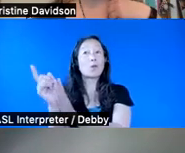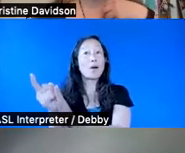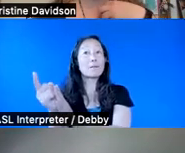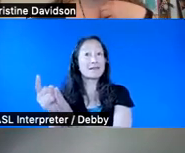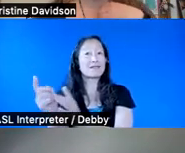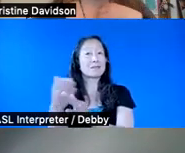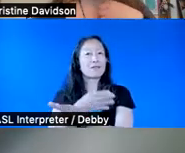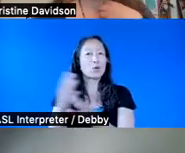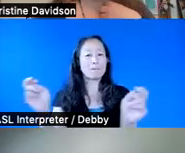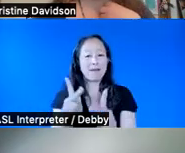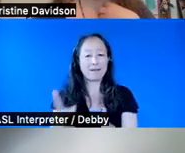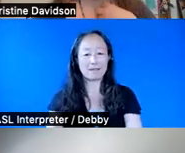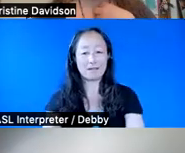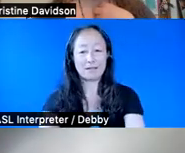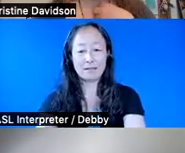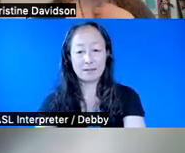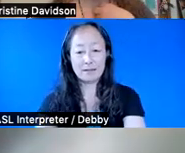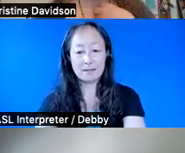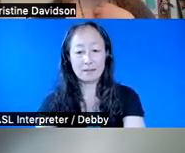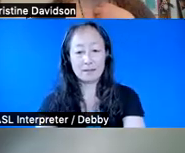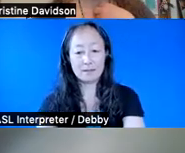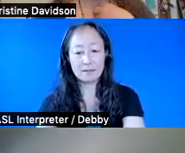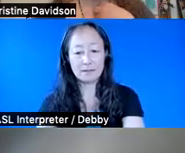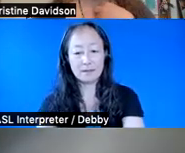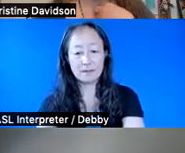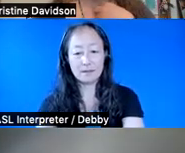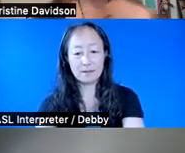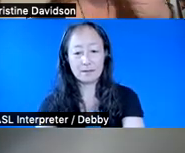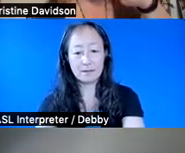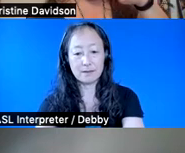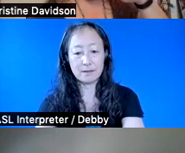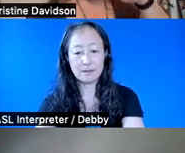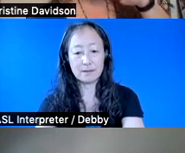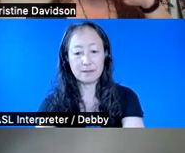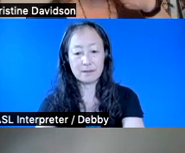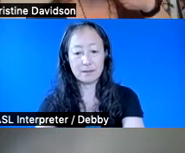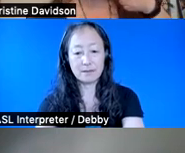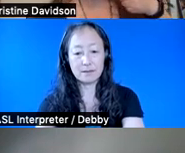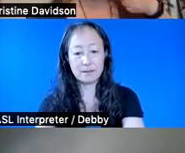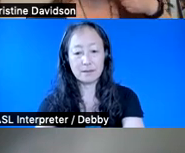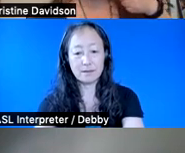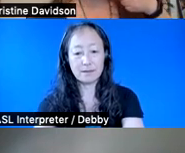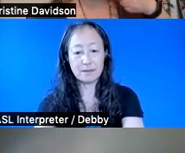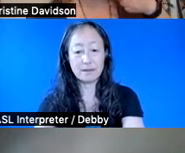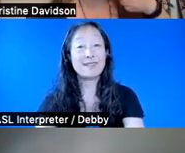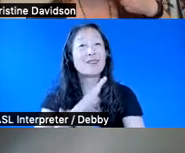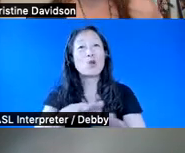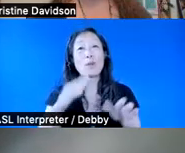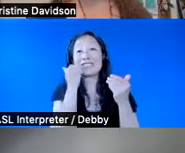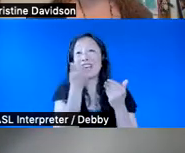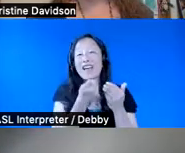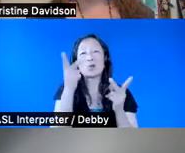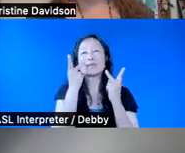room, okay? And don't be shy. Don't be shy with each other, okay? All right, we'll see you in about 5